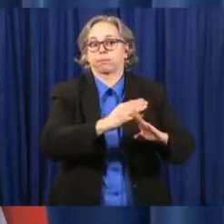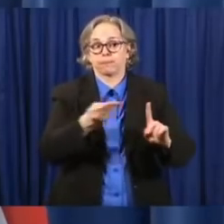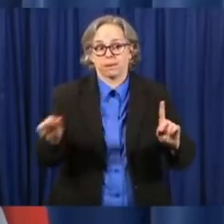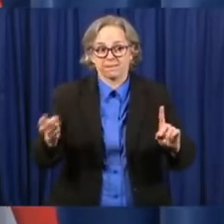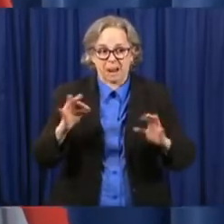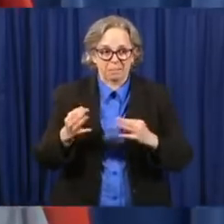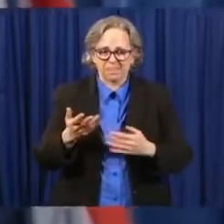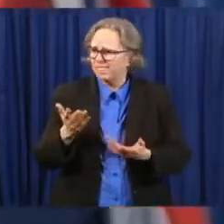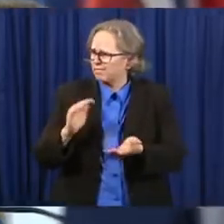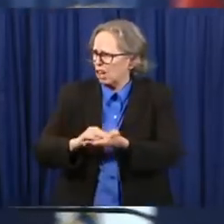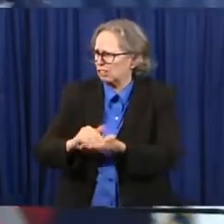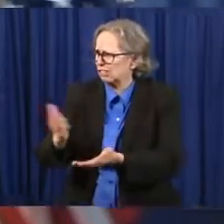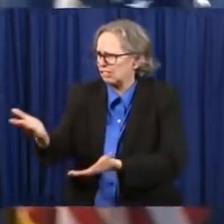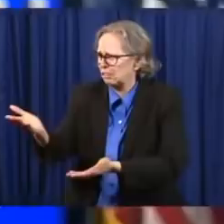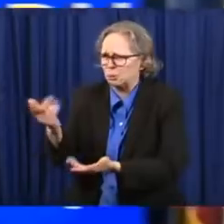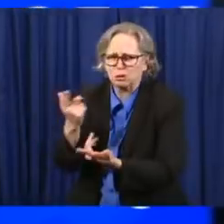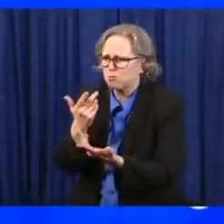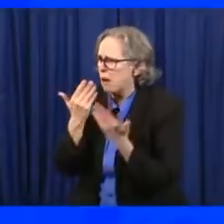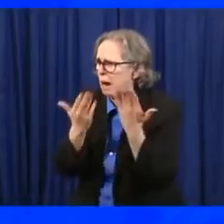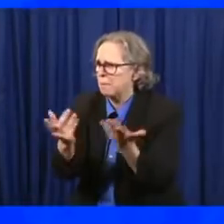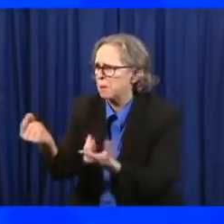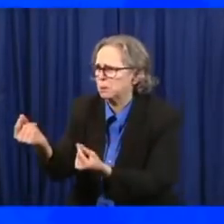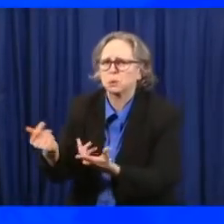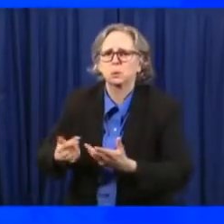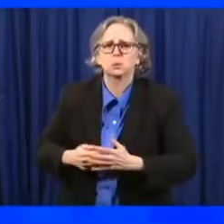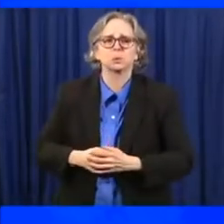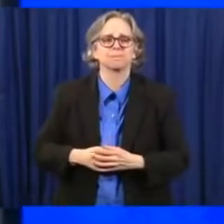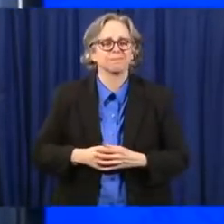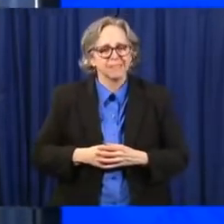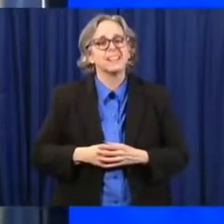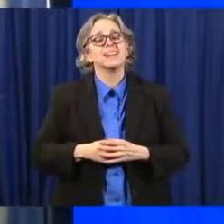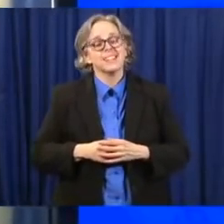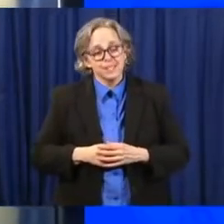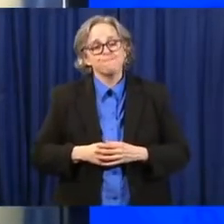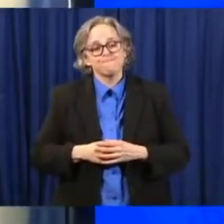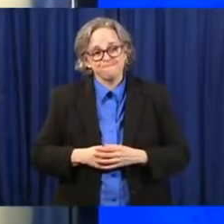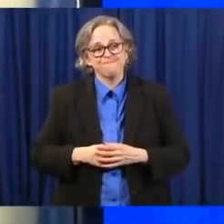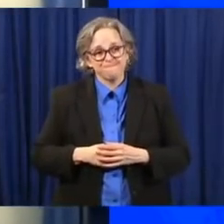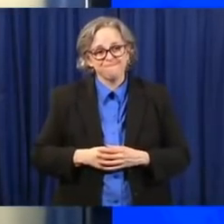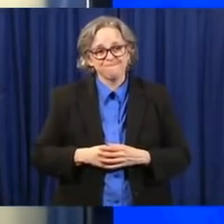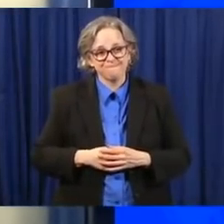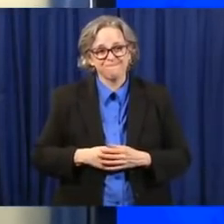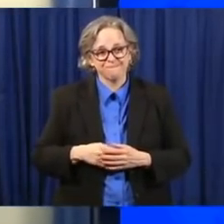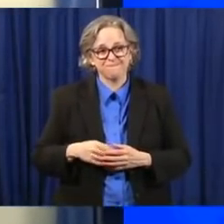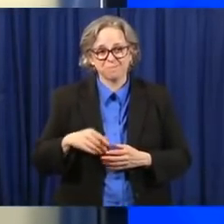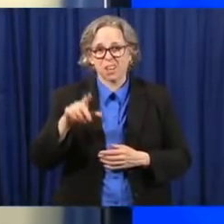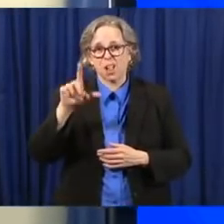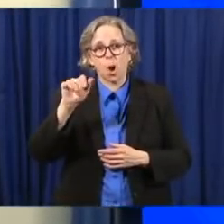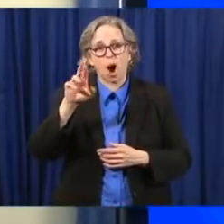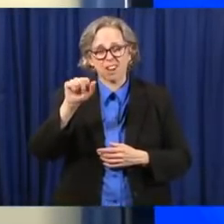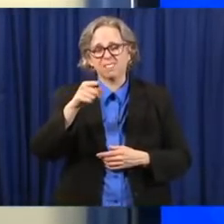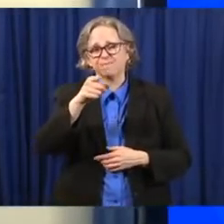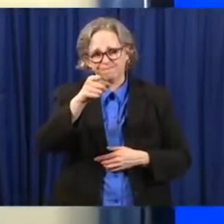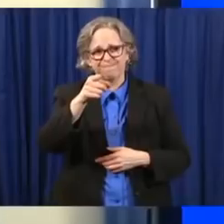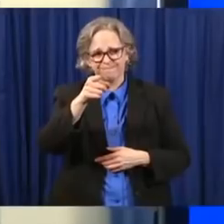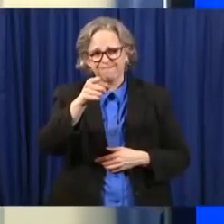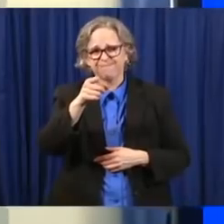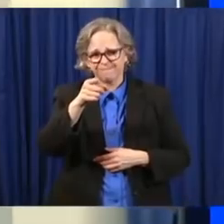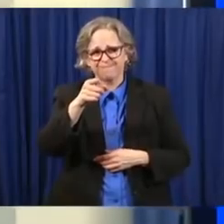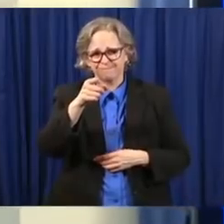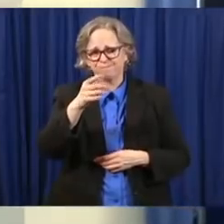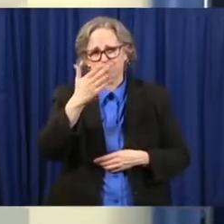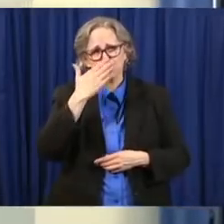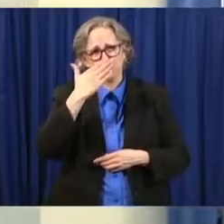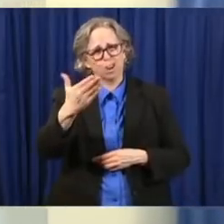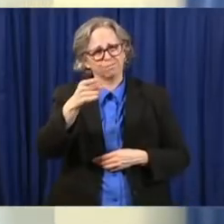to comment at all on that? Or? You know, Laura, you bring up, you know, people are sort of, I've heard a school of thought out